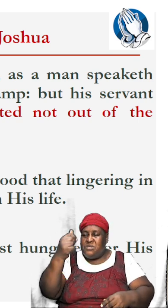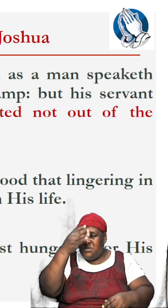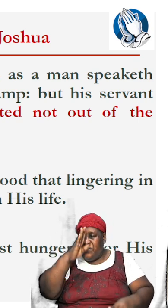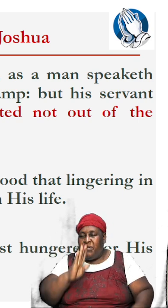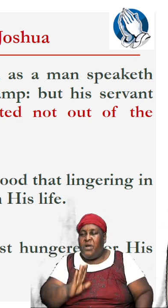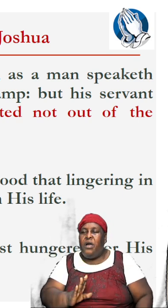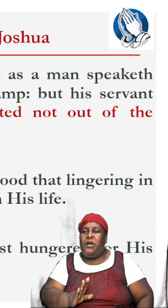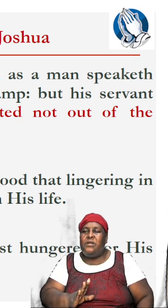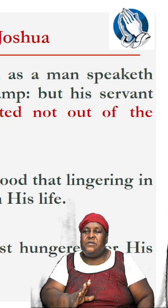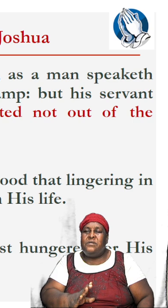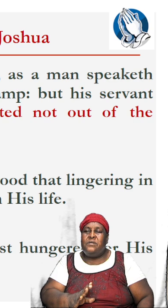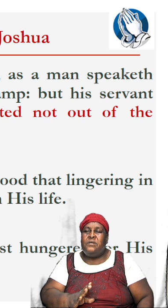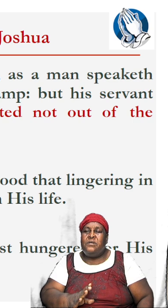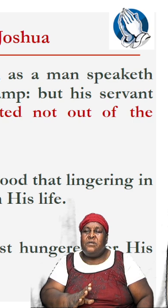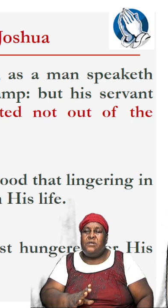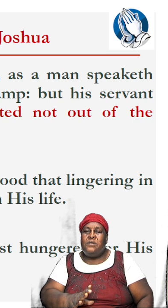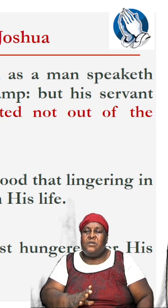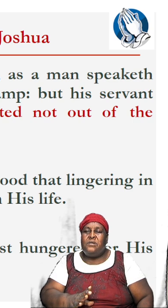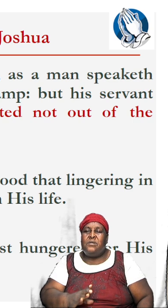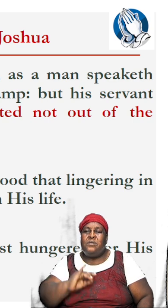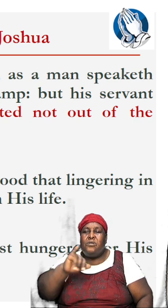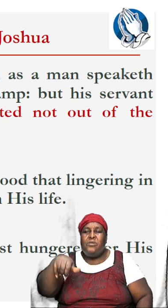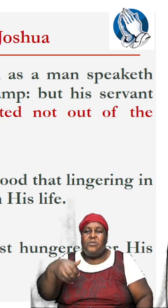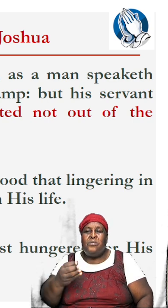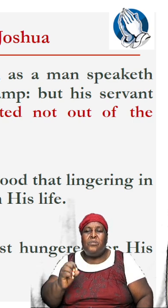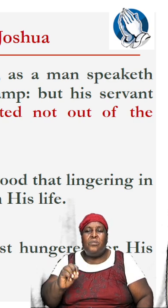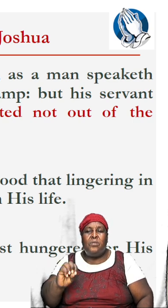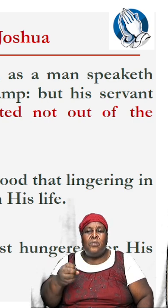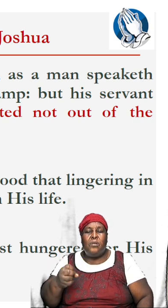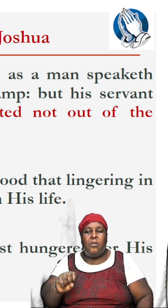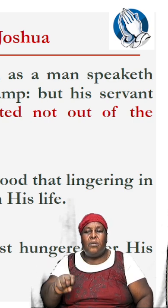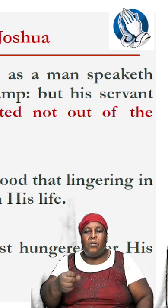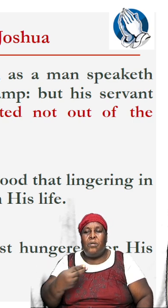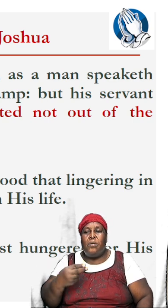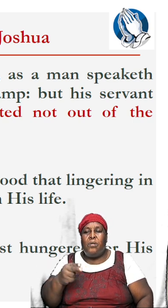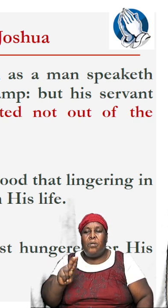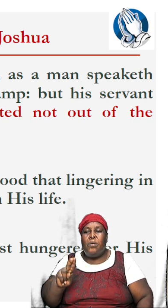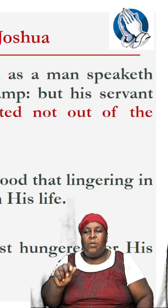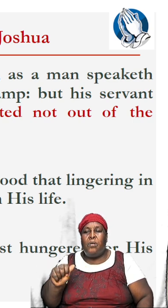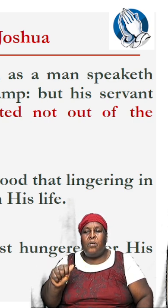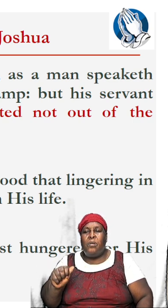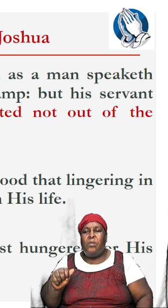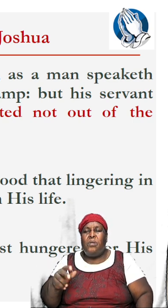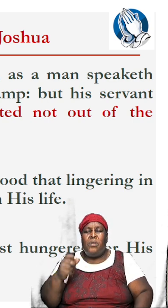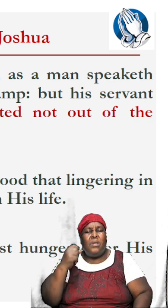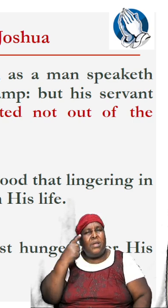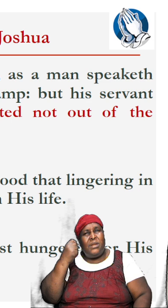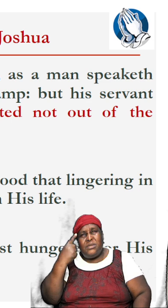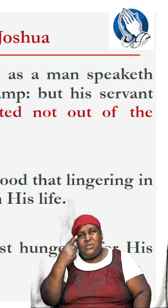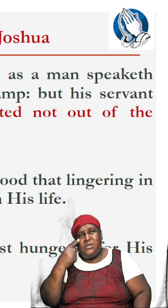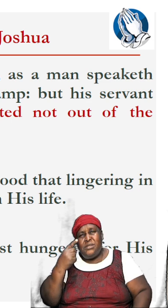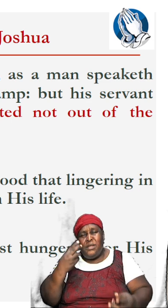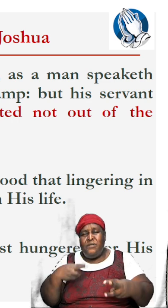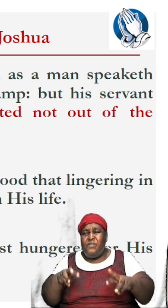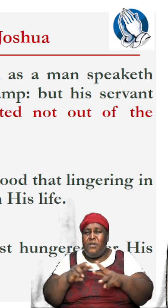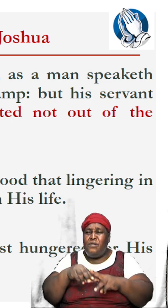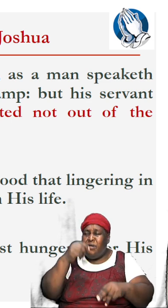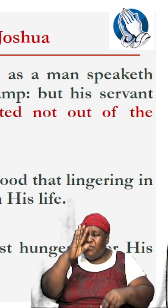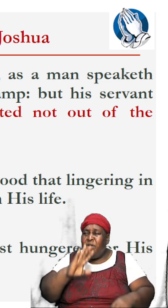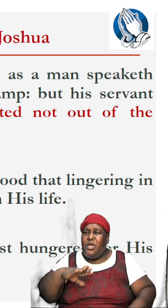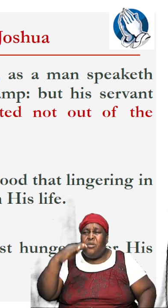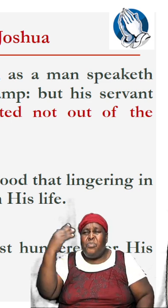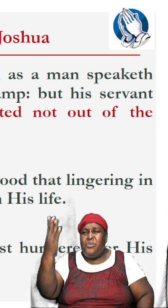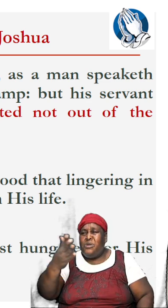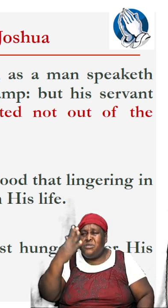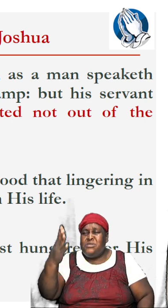Kings. Because Joshua understood the value of God's presence. He